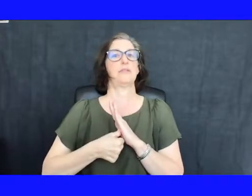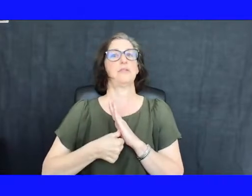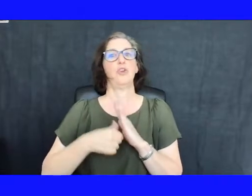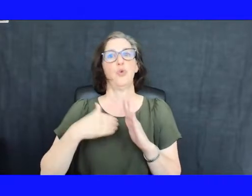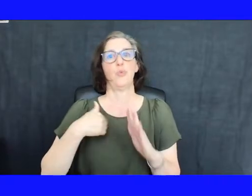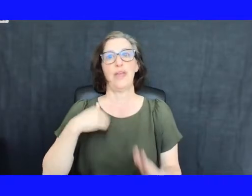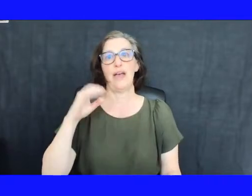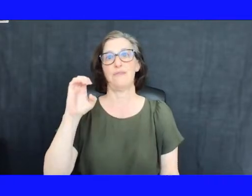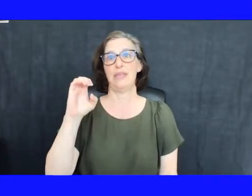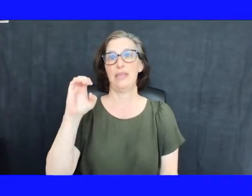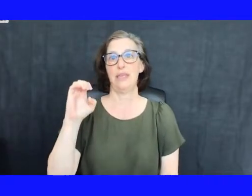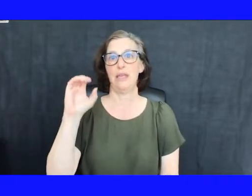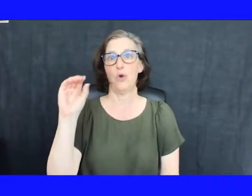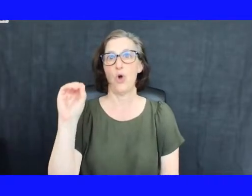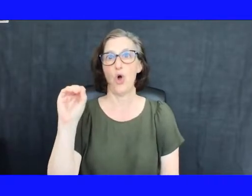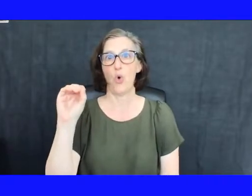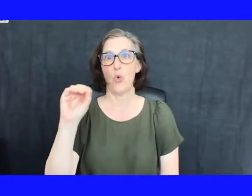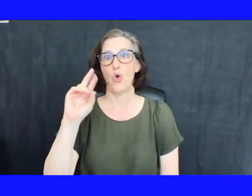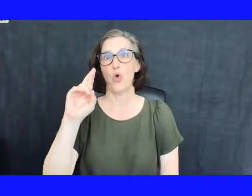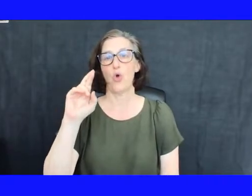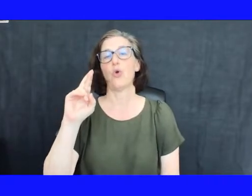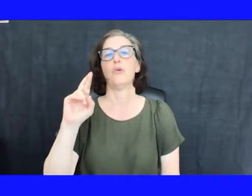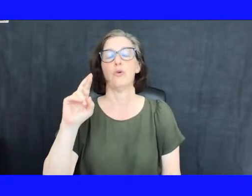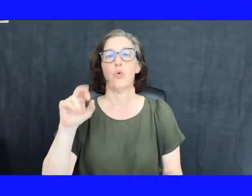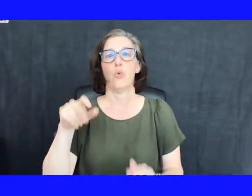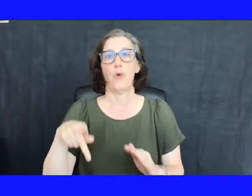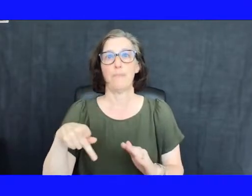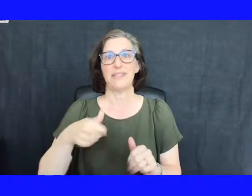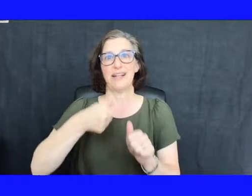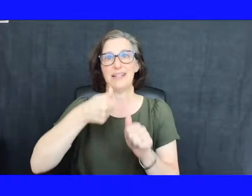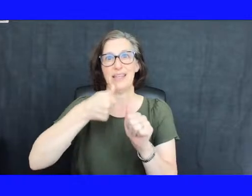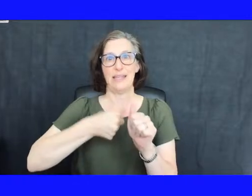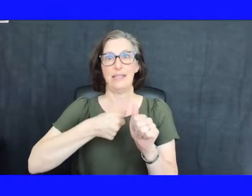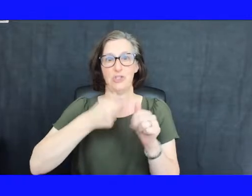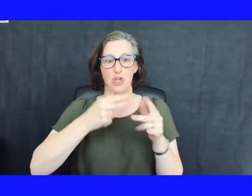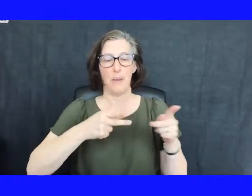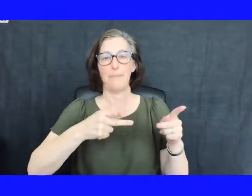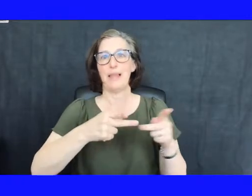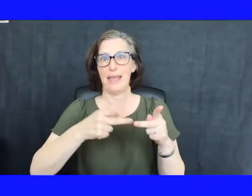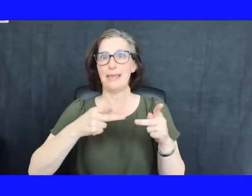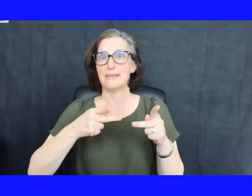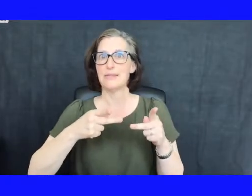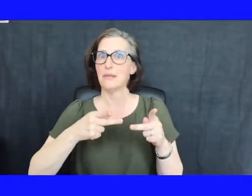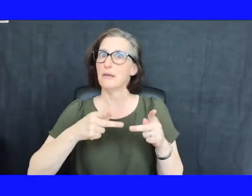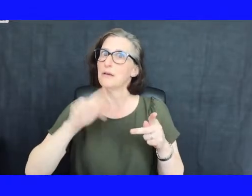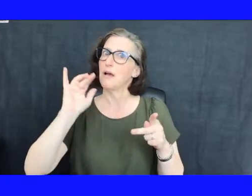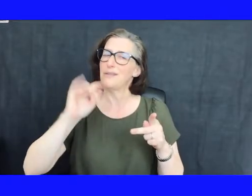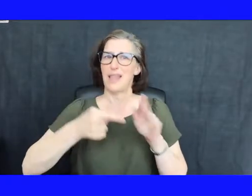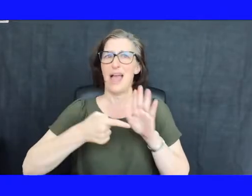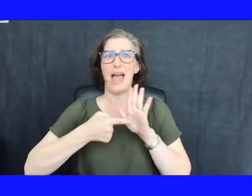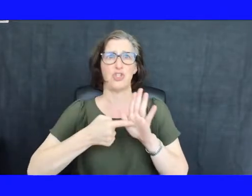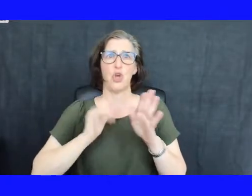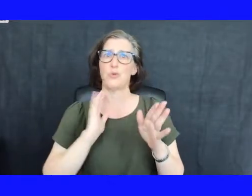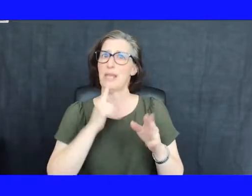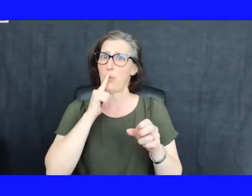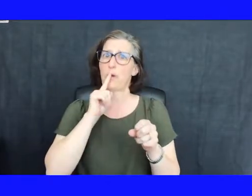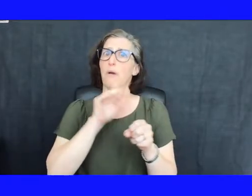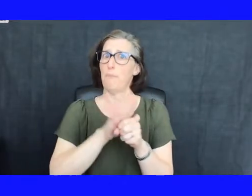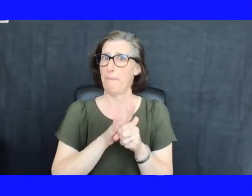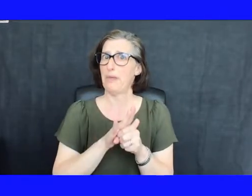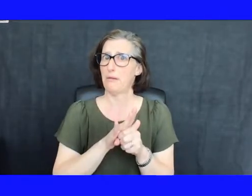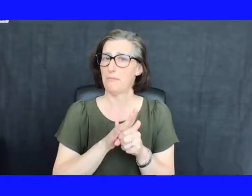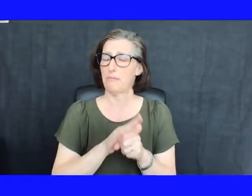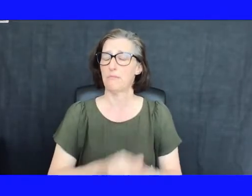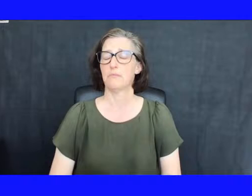information. We're trying to go through it right now. We have an Okay. additional staff member that joined us who will be helping us go through the gateway and make sure